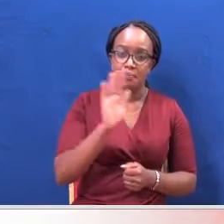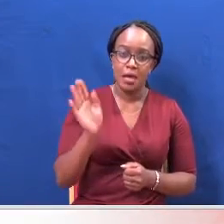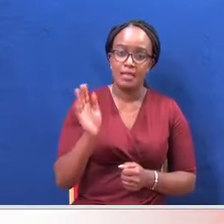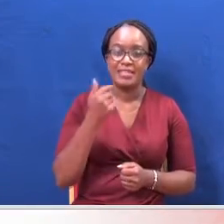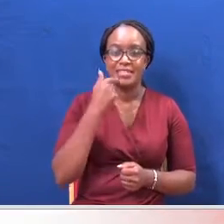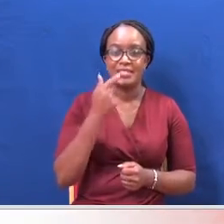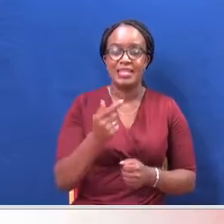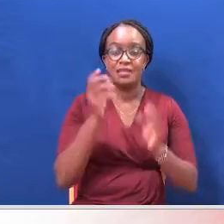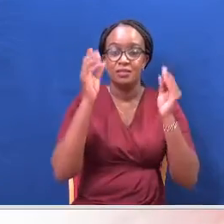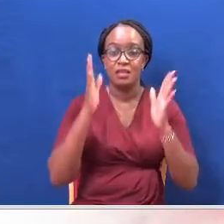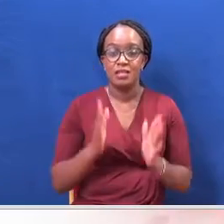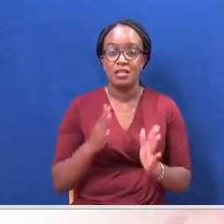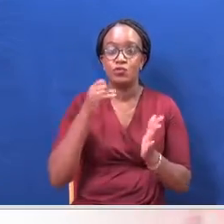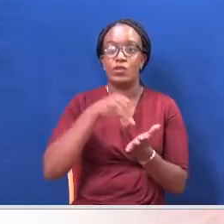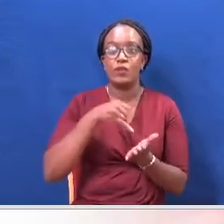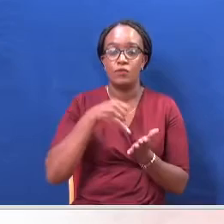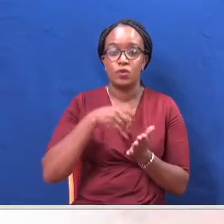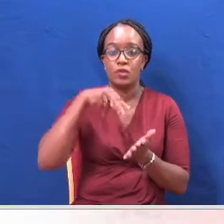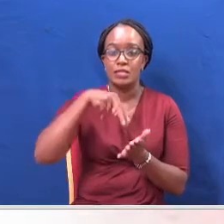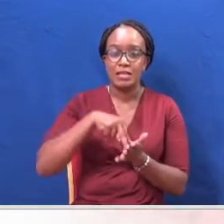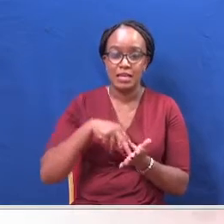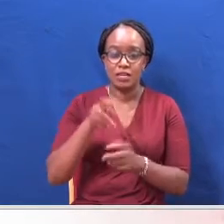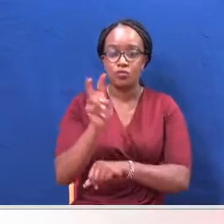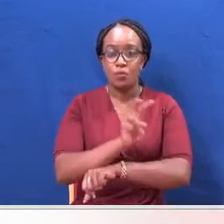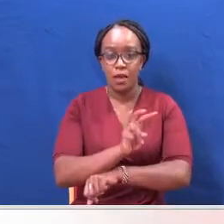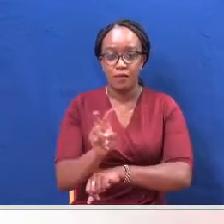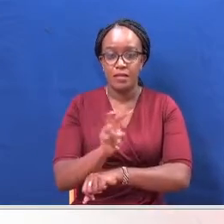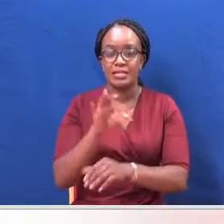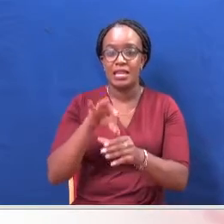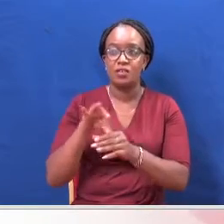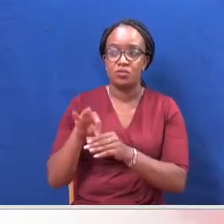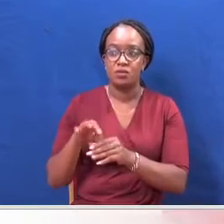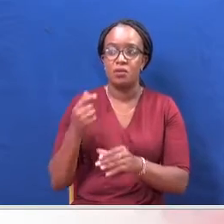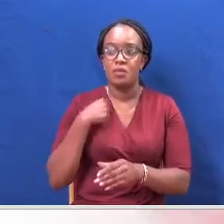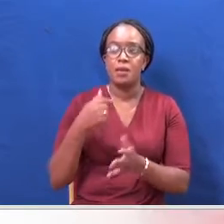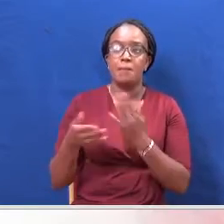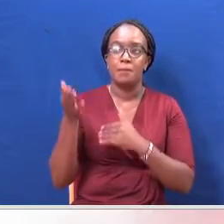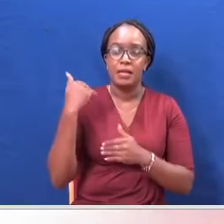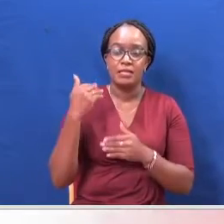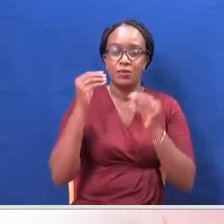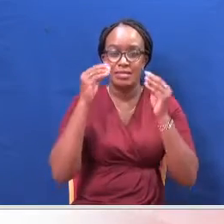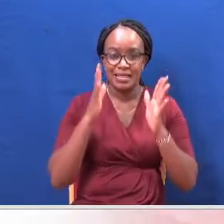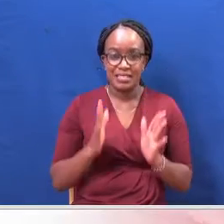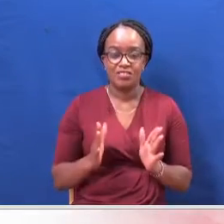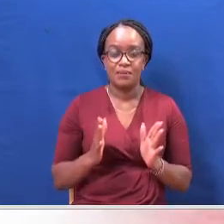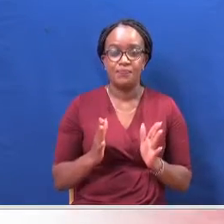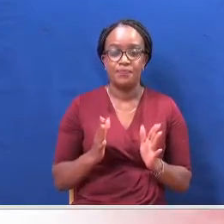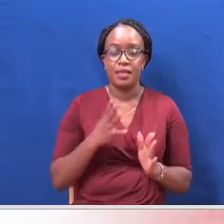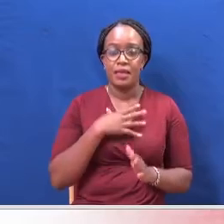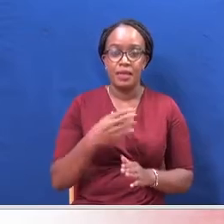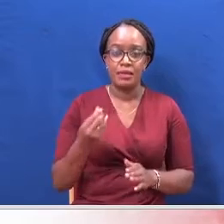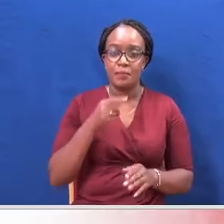asiwataki kuwataki wasimamie. Lakini kwa vile mimi nilikuwa mwalimu, kuwa nilikuwa mwalimu na ndugu yangu kuwa ni mkubwa wa